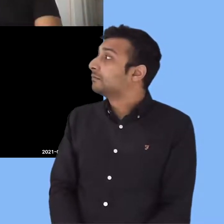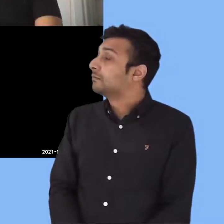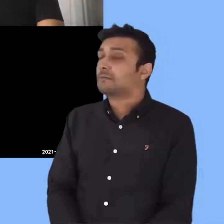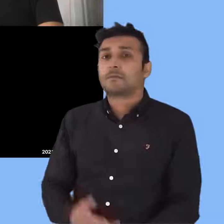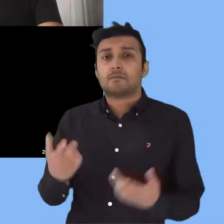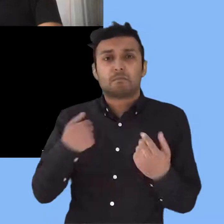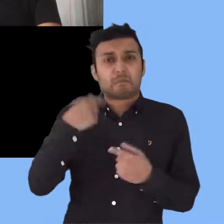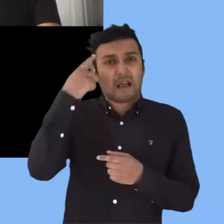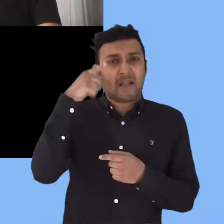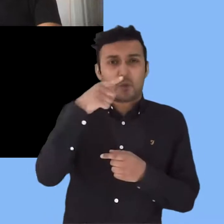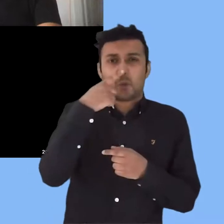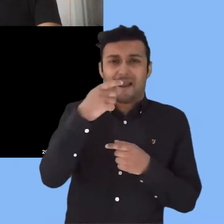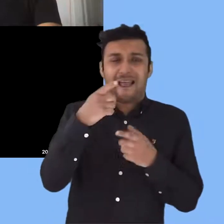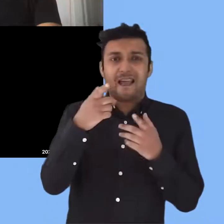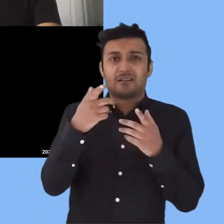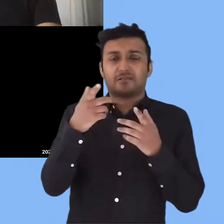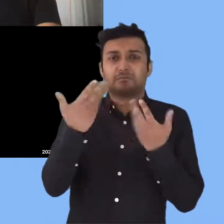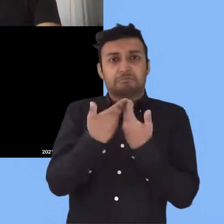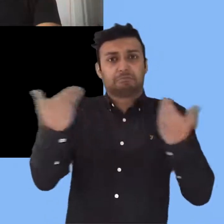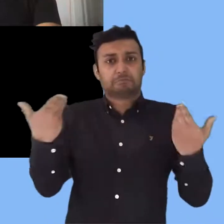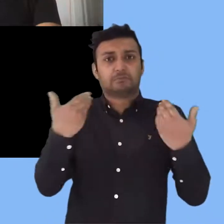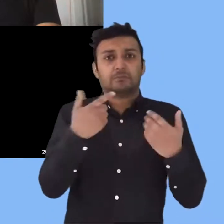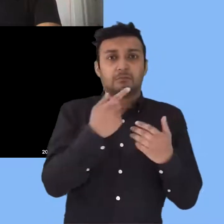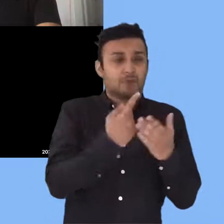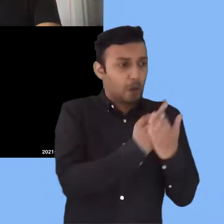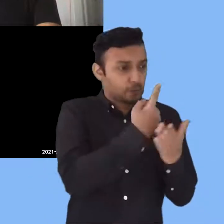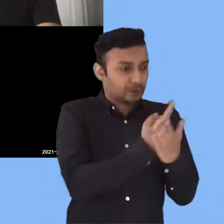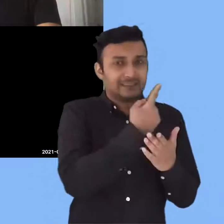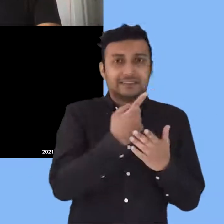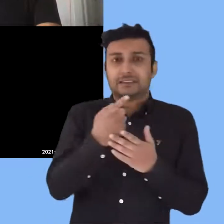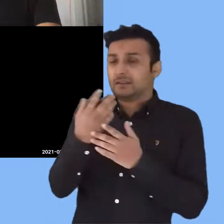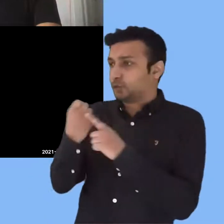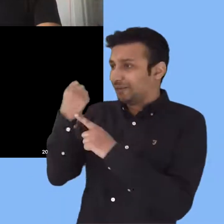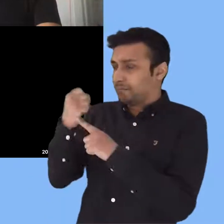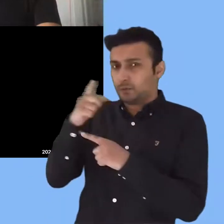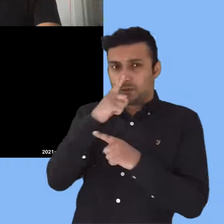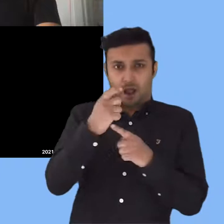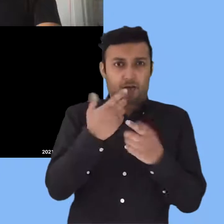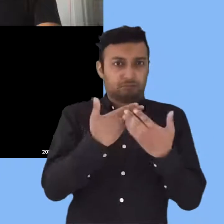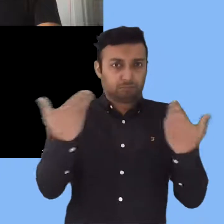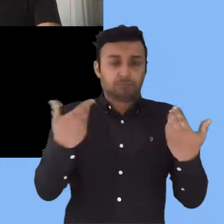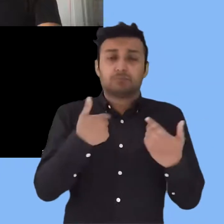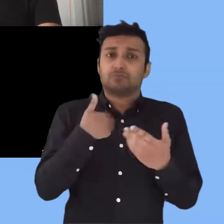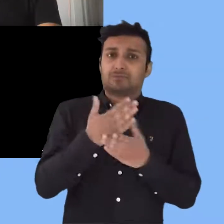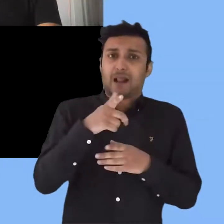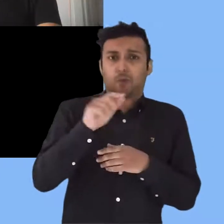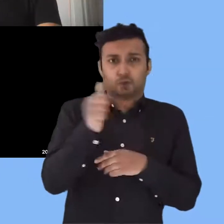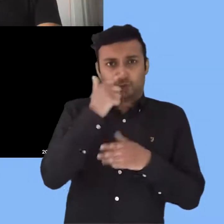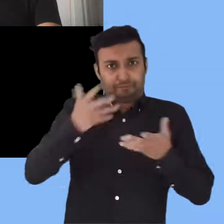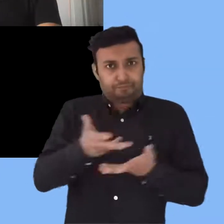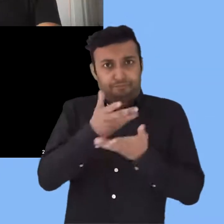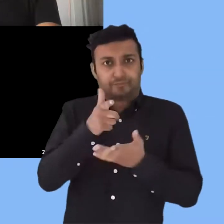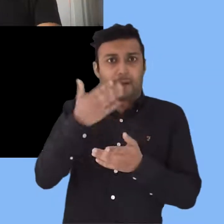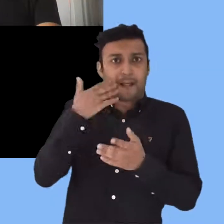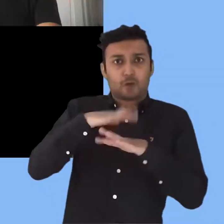from achievement. You know, we should be supporting our Black and minoritized children as much as possible to be achieving their